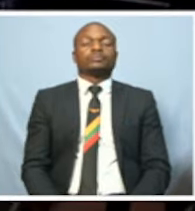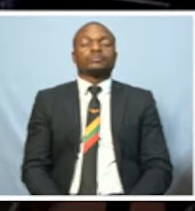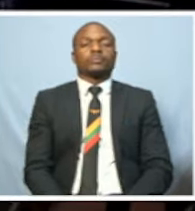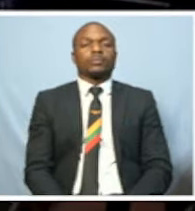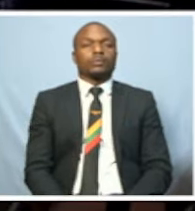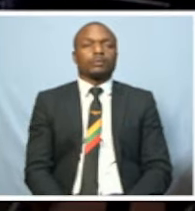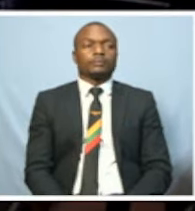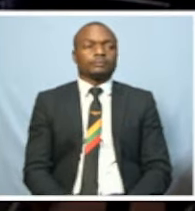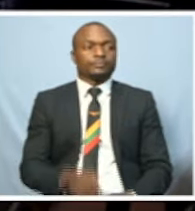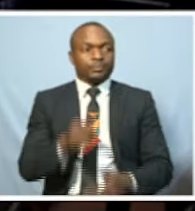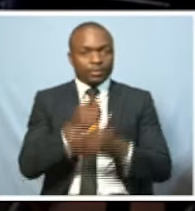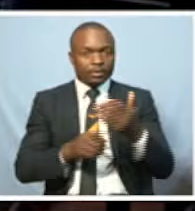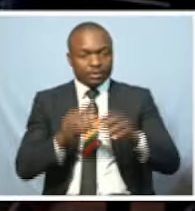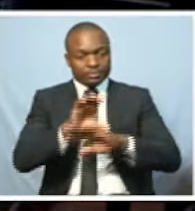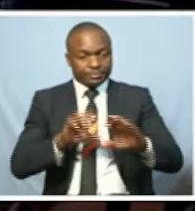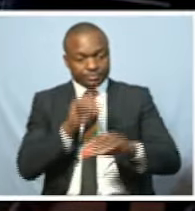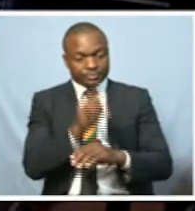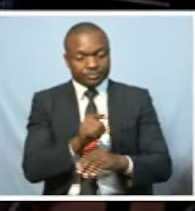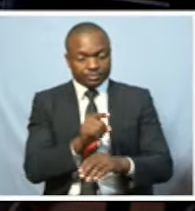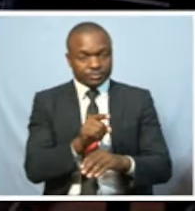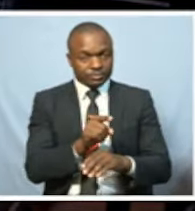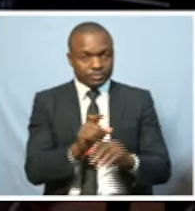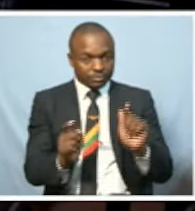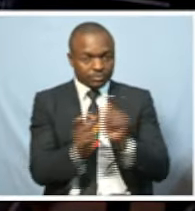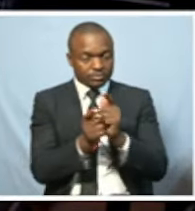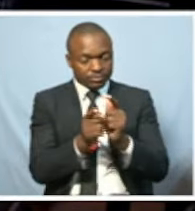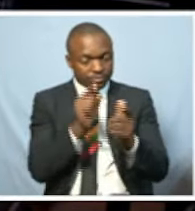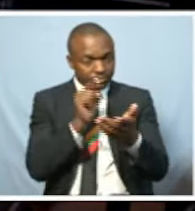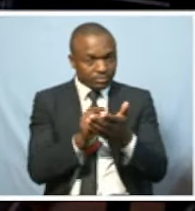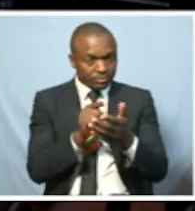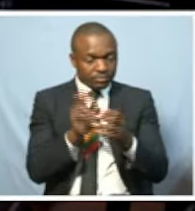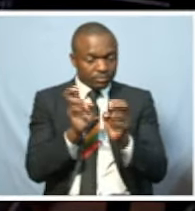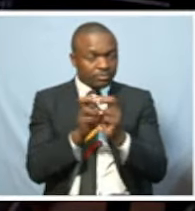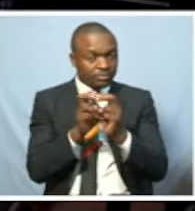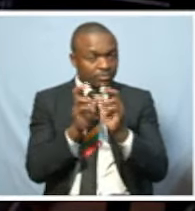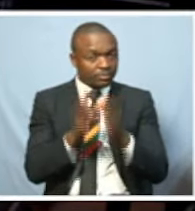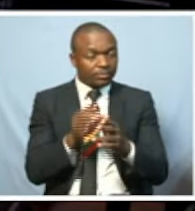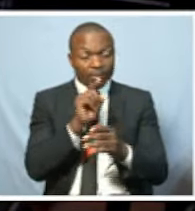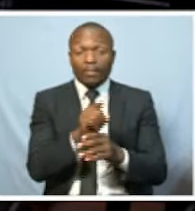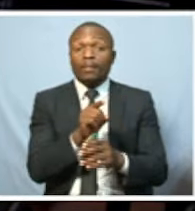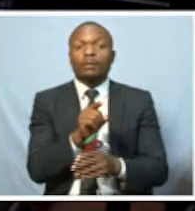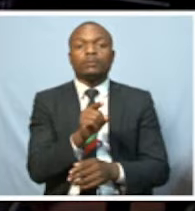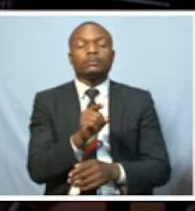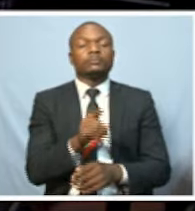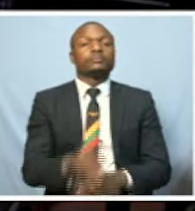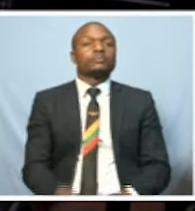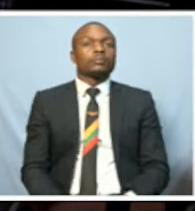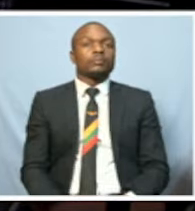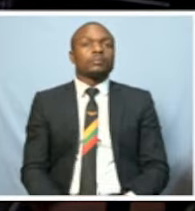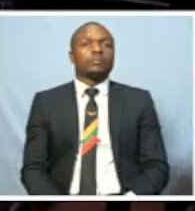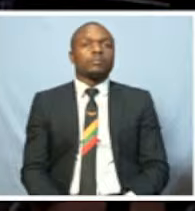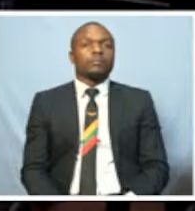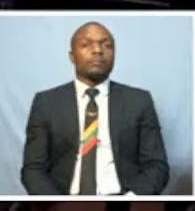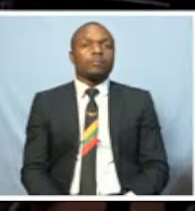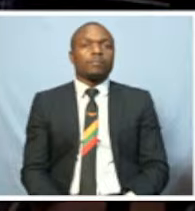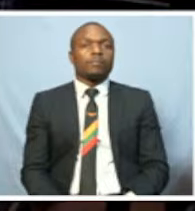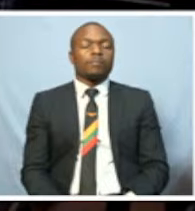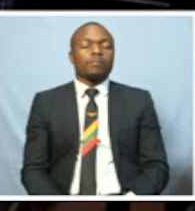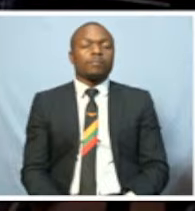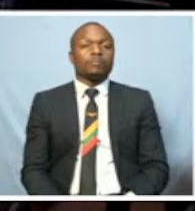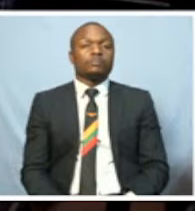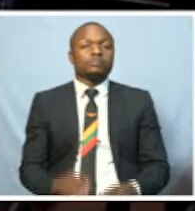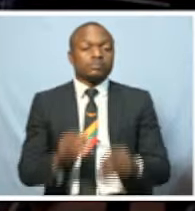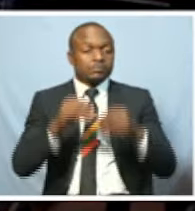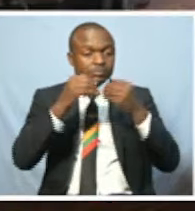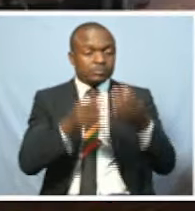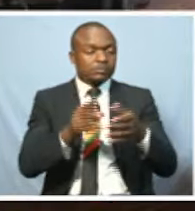So what prompted you to approach this particular contract for you to be able to settle on awarding him two roads? I